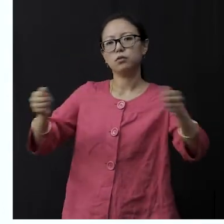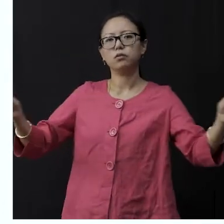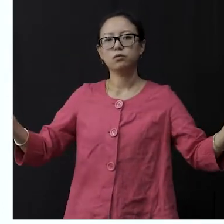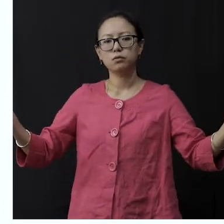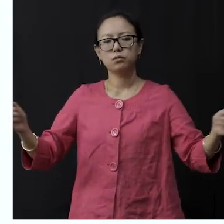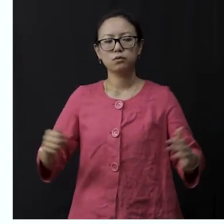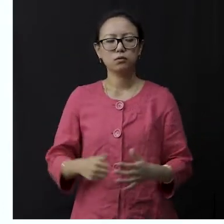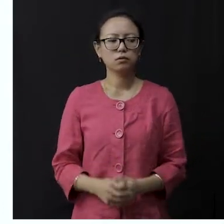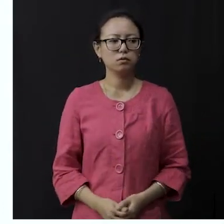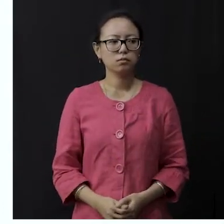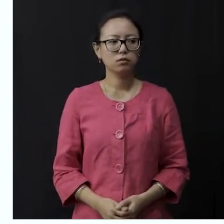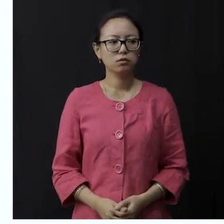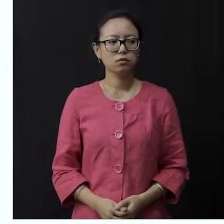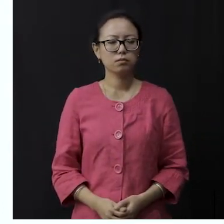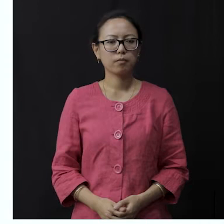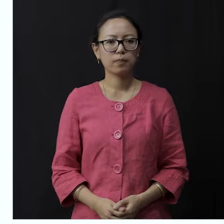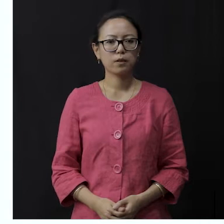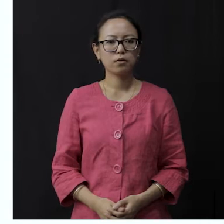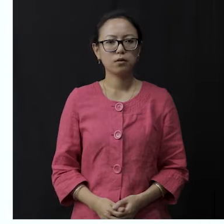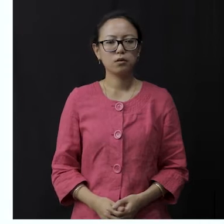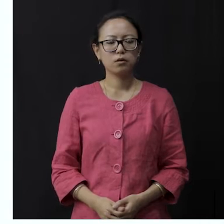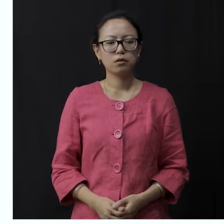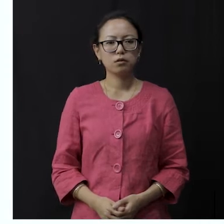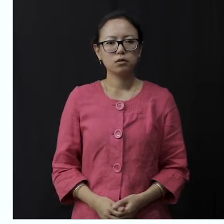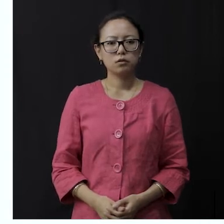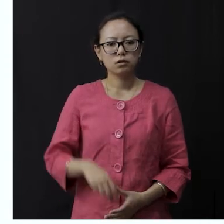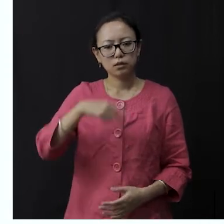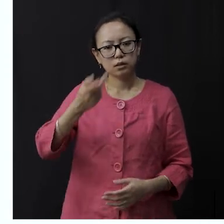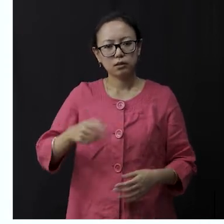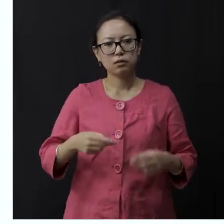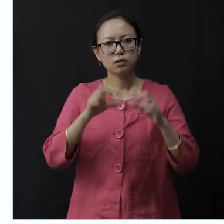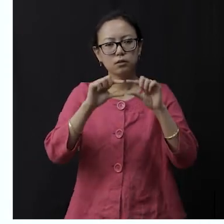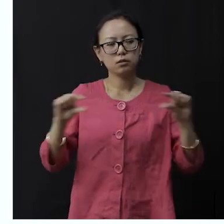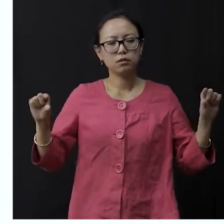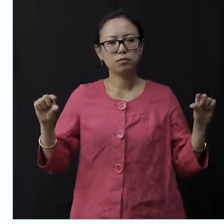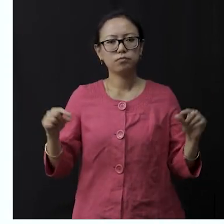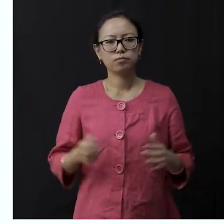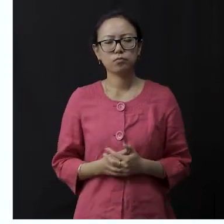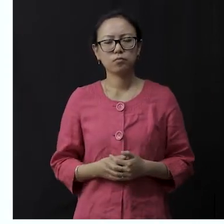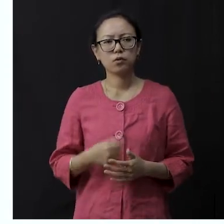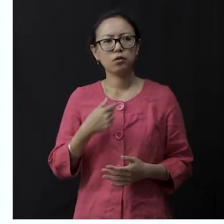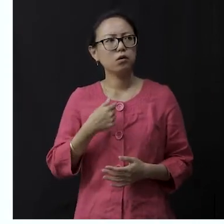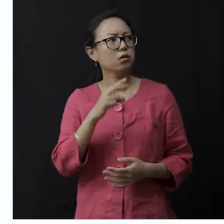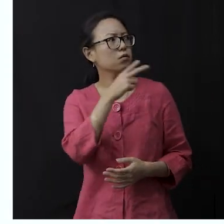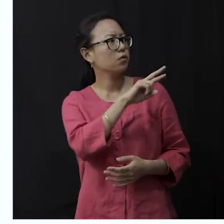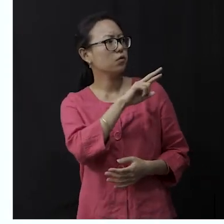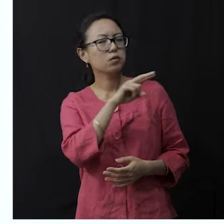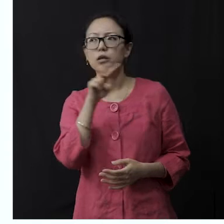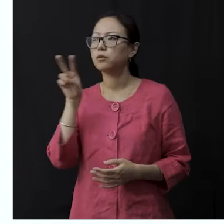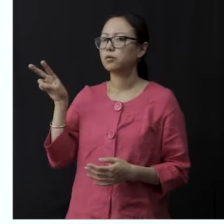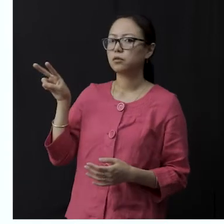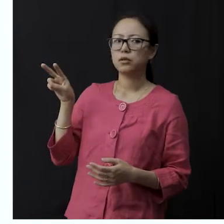then he went to open the door. Now the next line, I looked to left and right, but no,